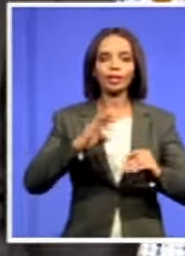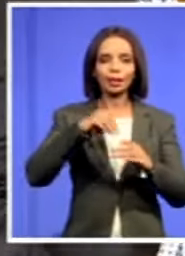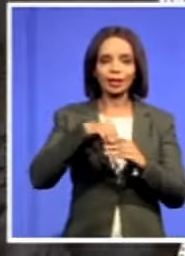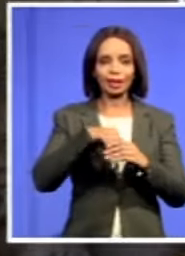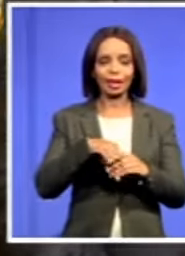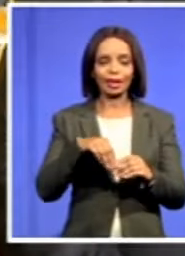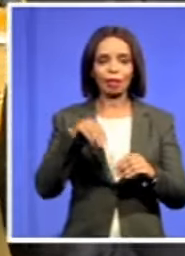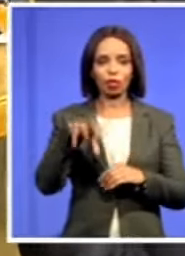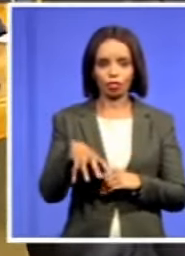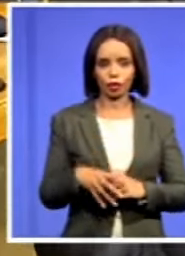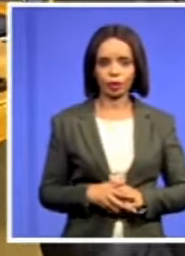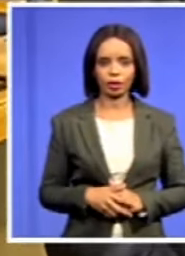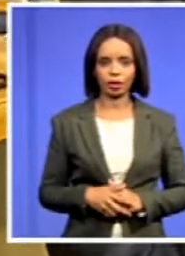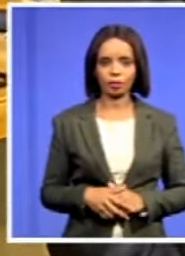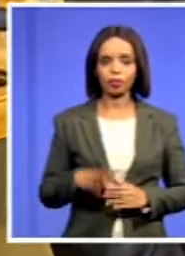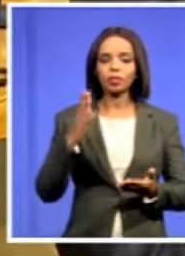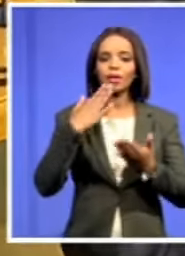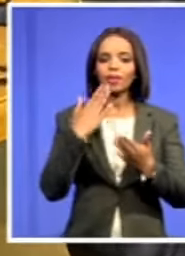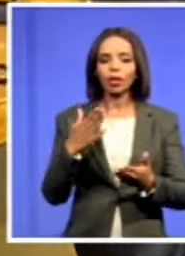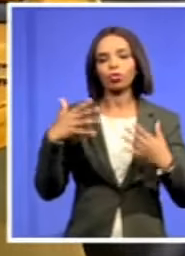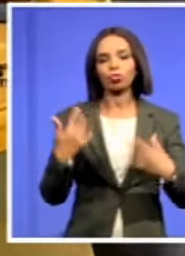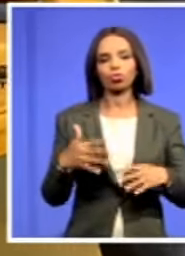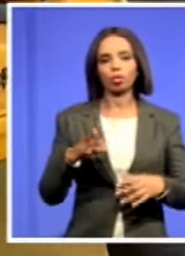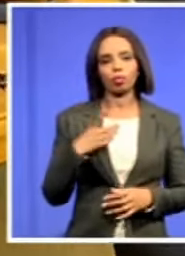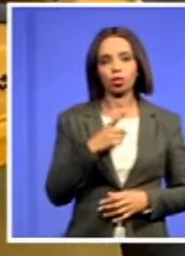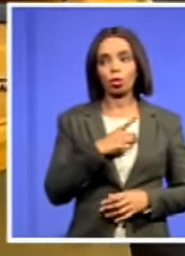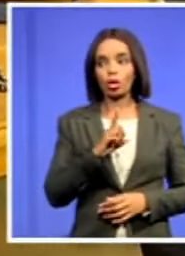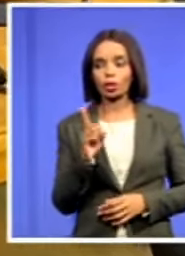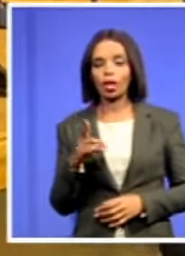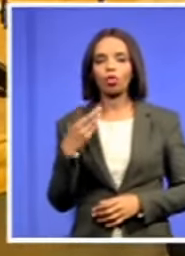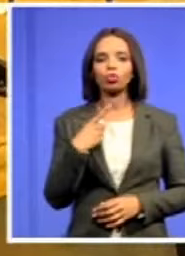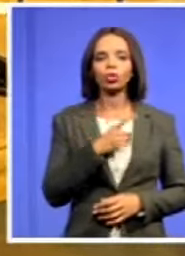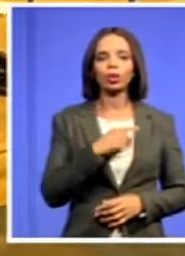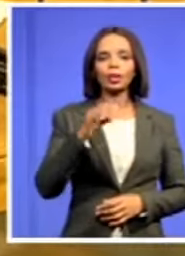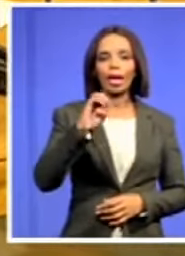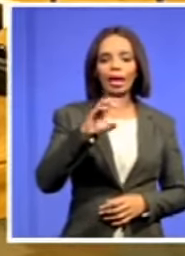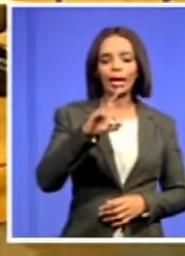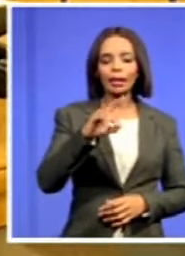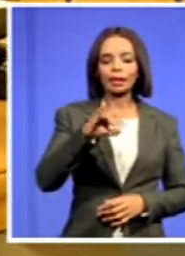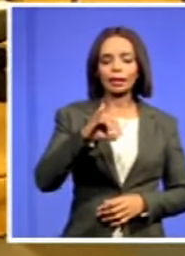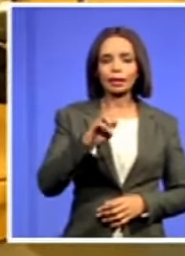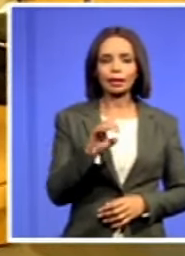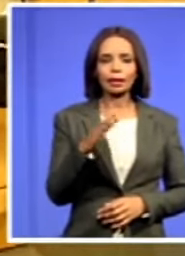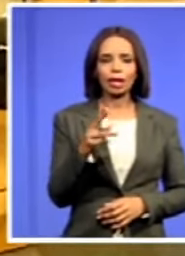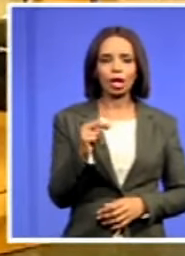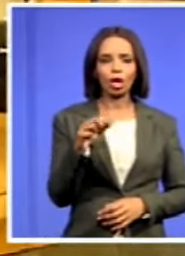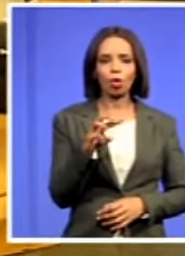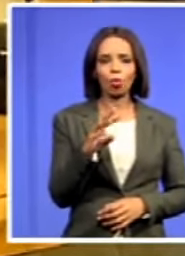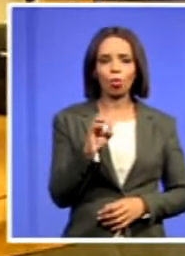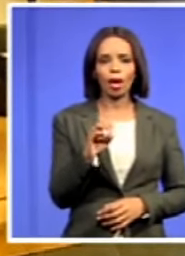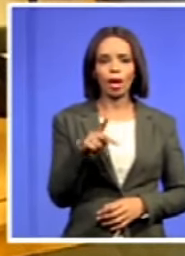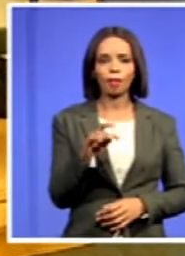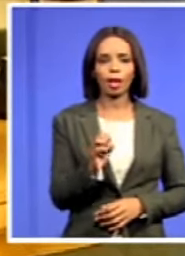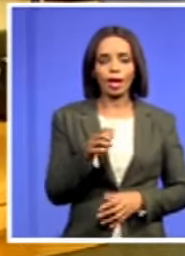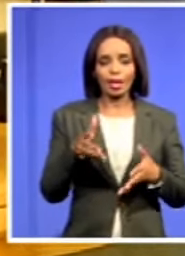That is Dr. Ebinwebe, an education analyst here in Limpopo, talking to us about the declining pass